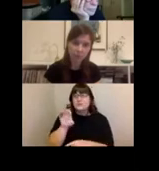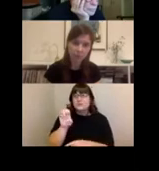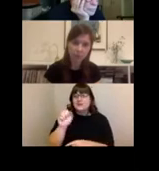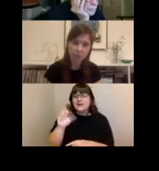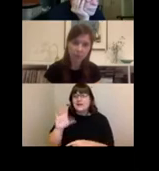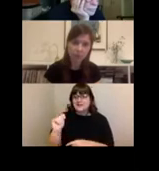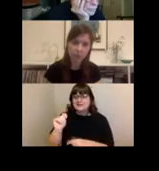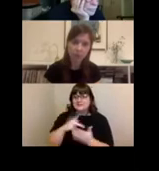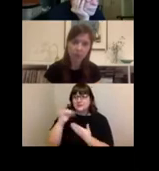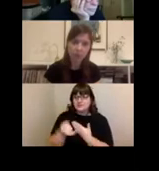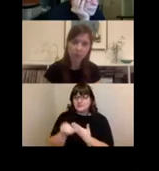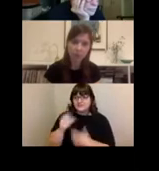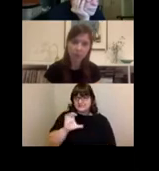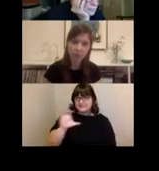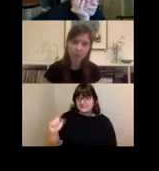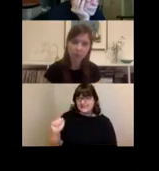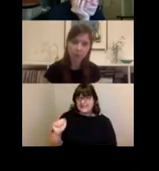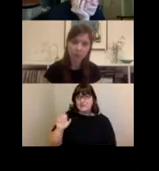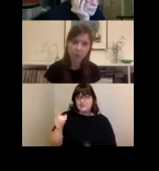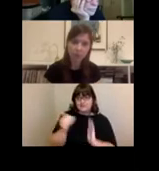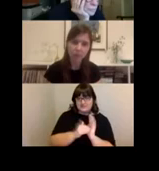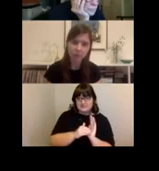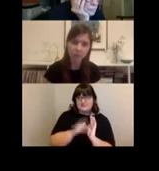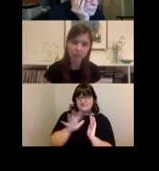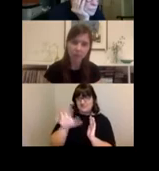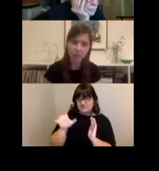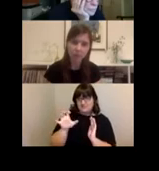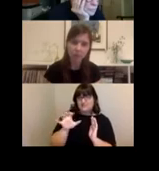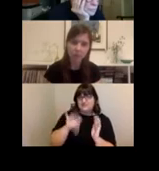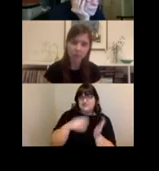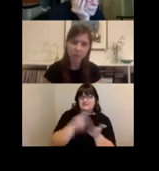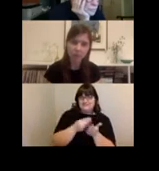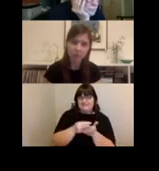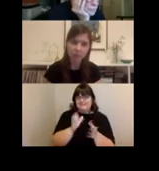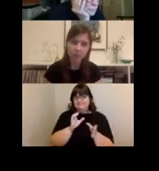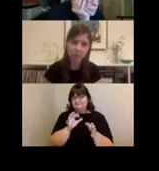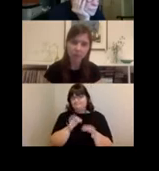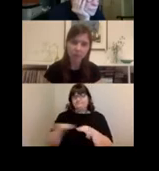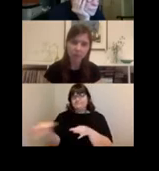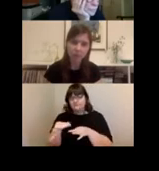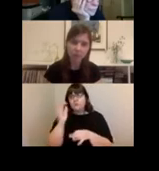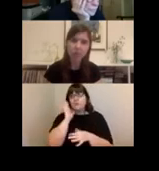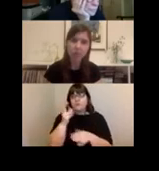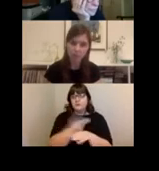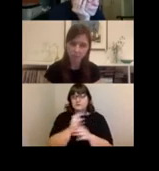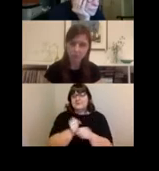Council for the Arts for $1,500. So, and we'll spend all of that in 2021,